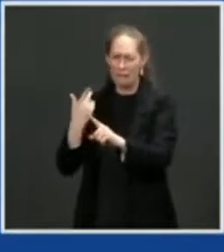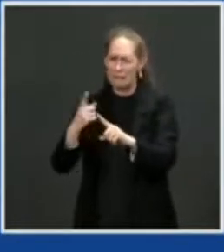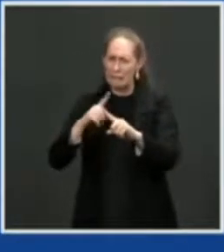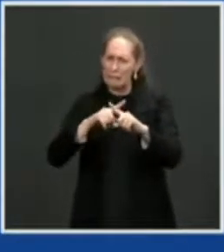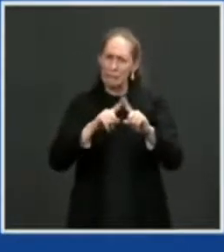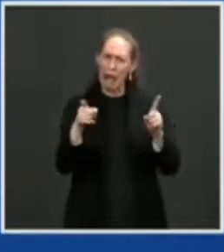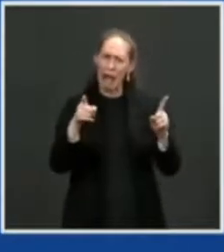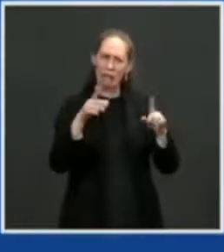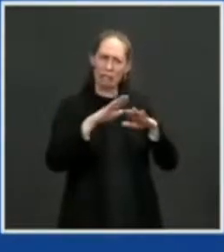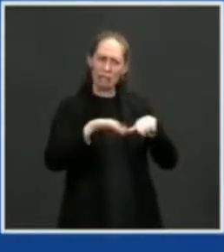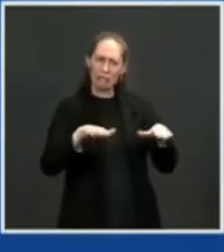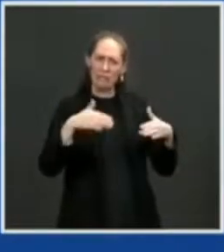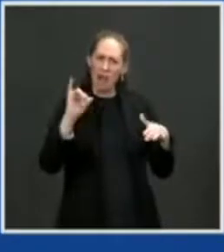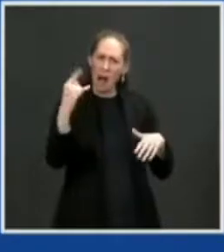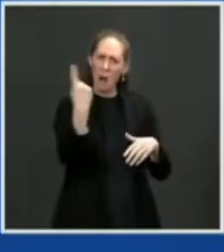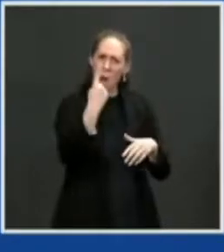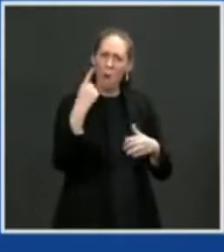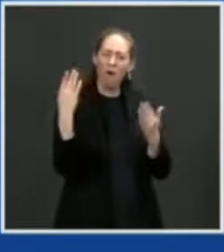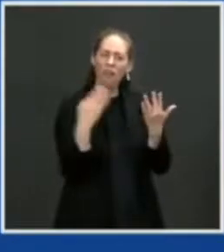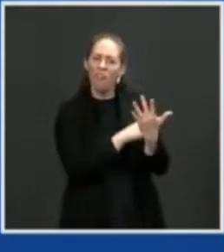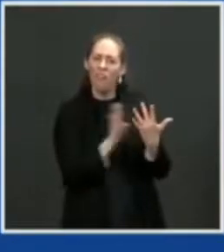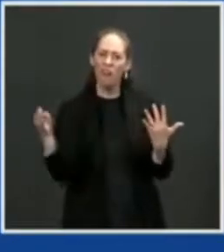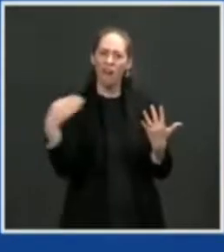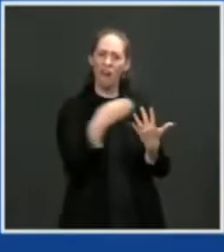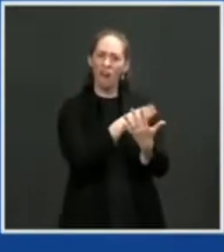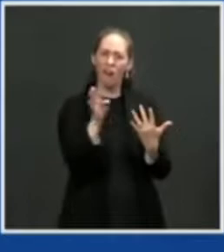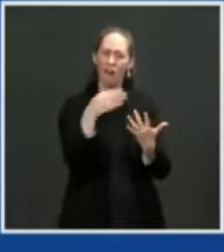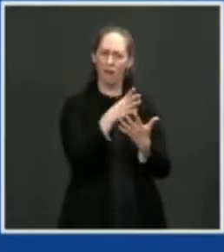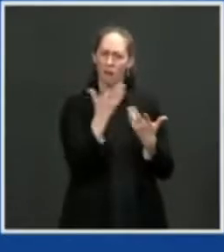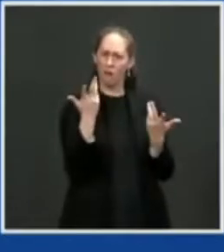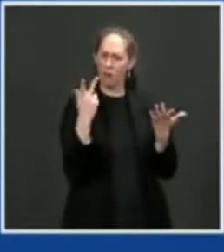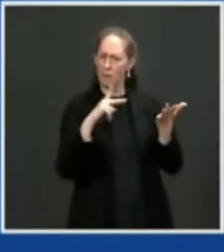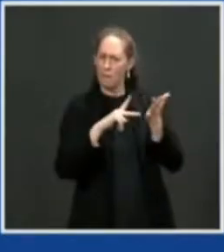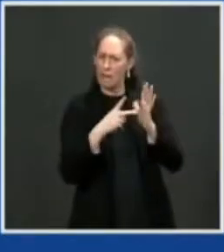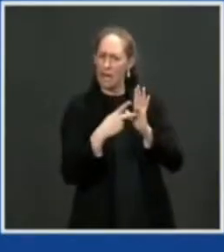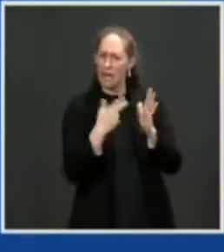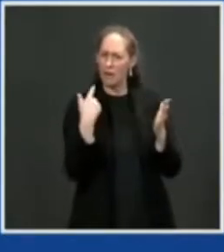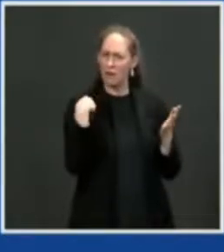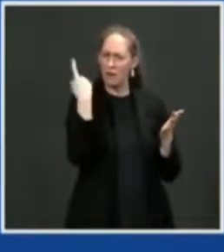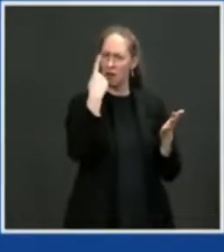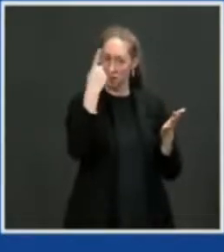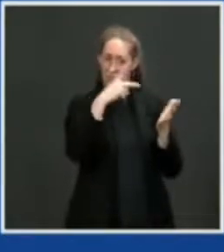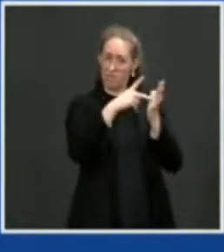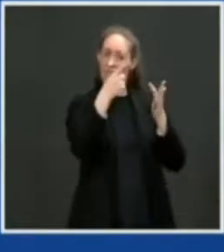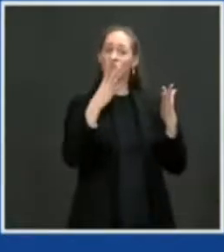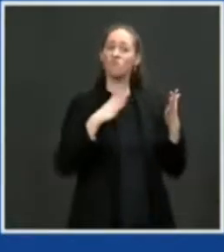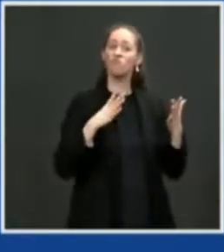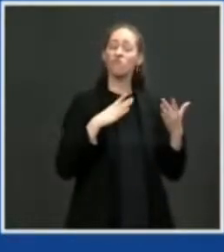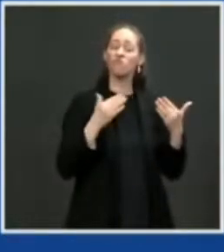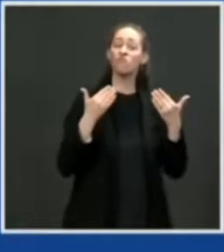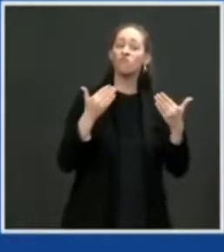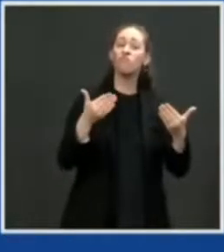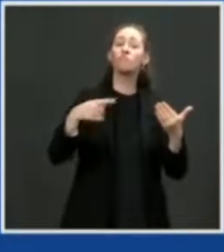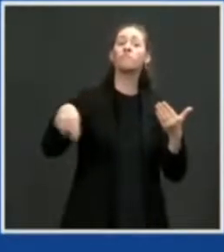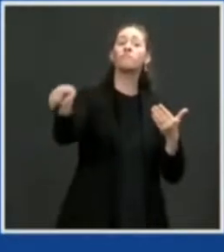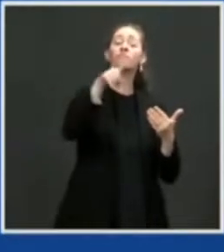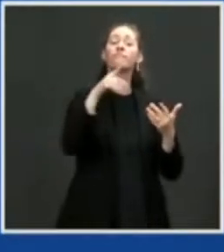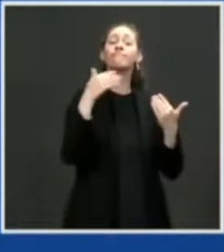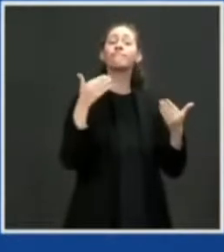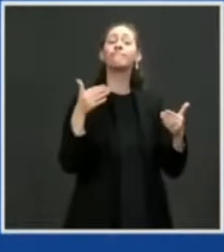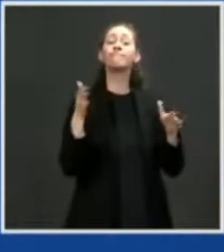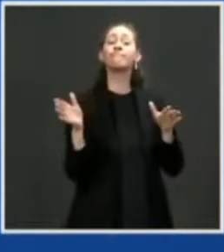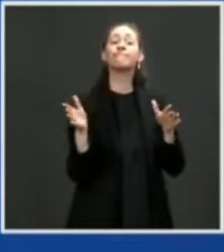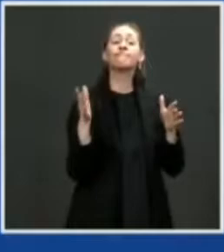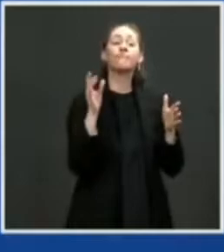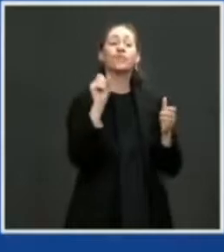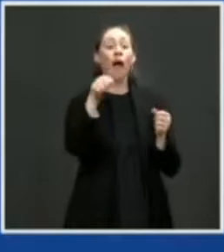and work their way through this process? Let 9-year-old encouraging Samuel families work like for a yourselves living. to come? I need somebody to Look. trim the smaller